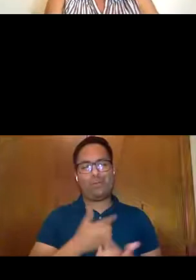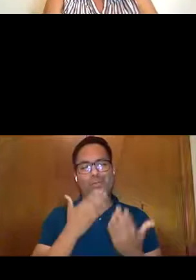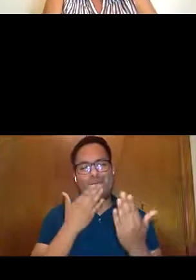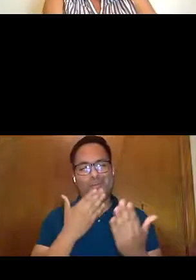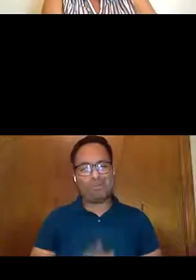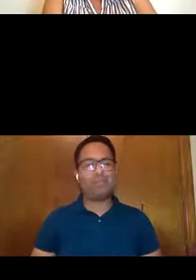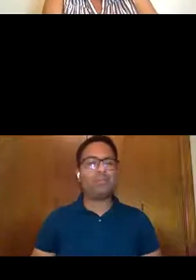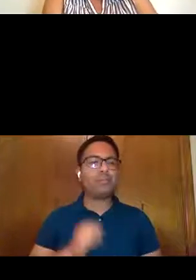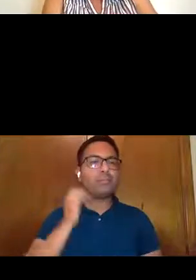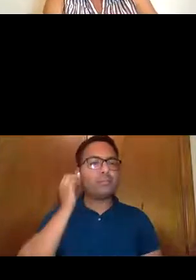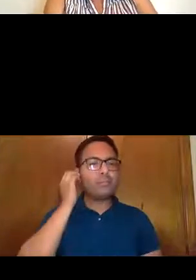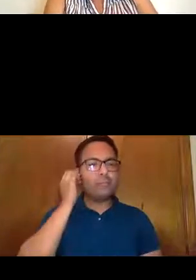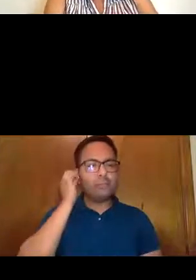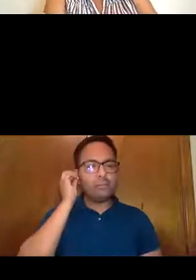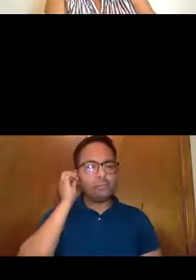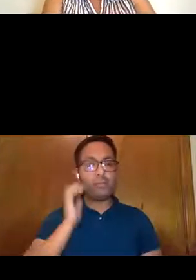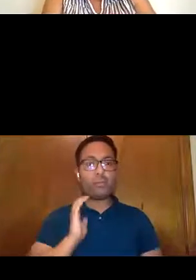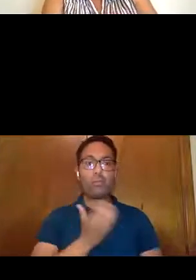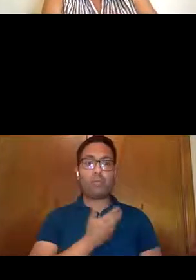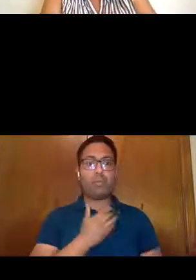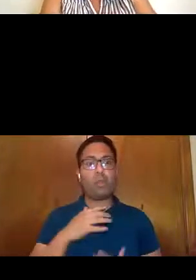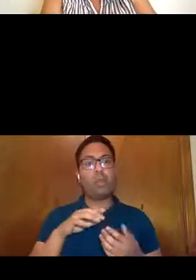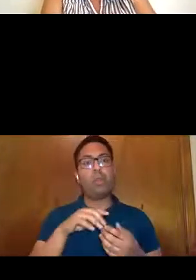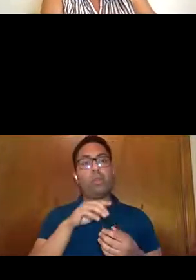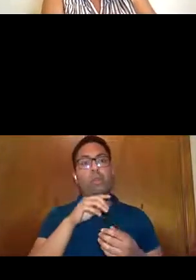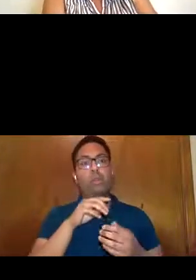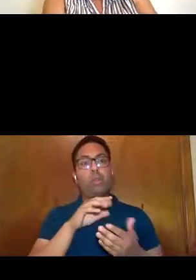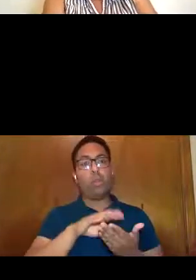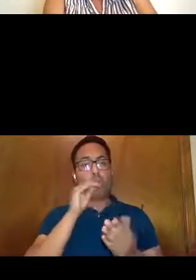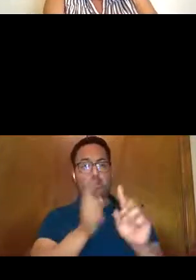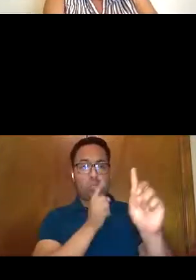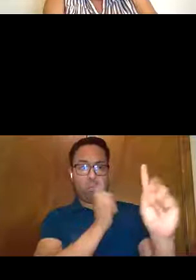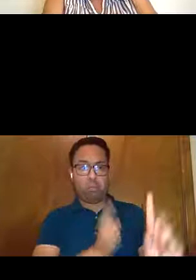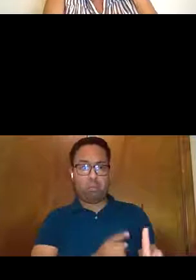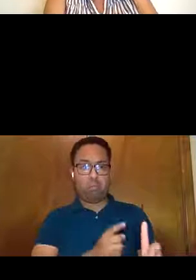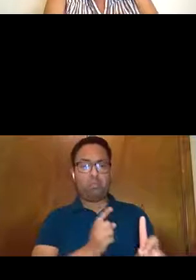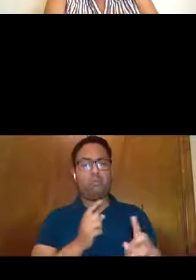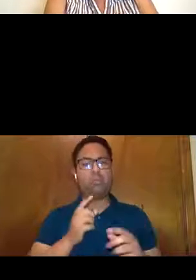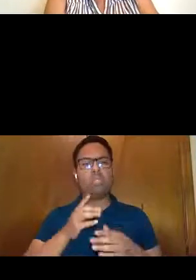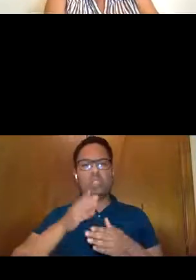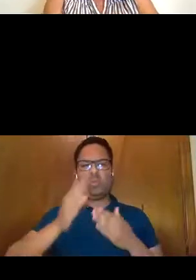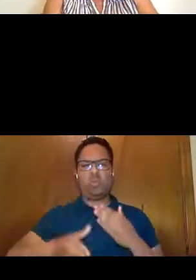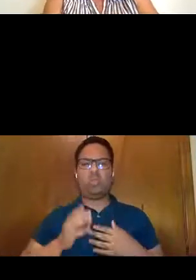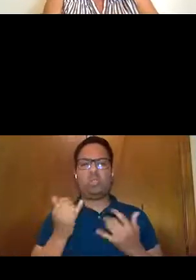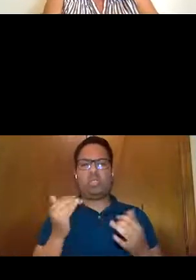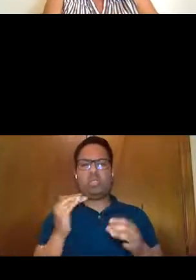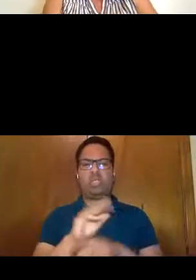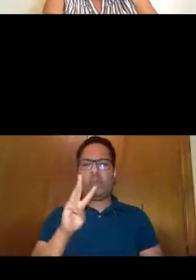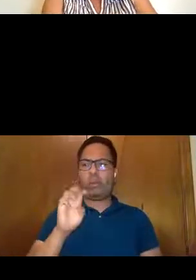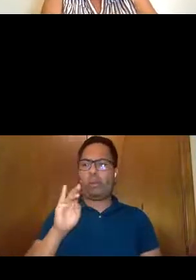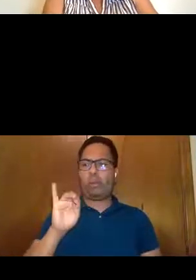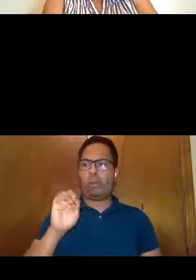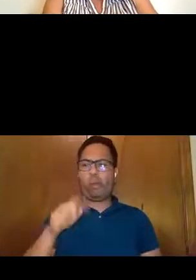So our learning objectives for this evening. At the conclusion of this evening's webinar, you should be able